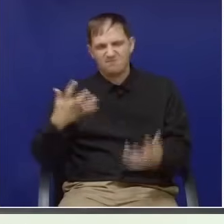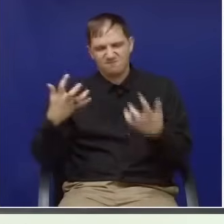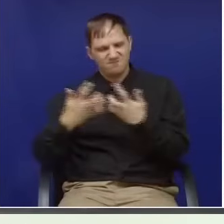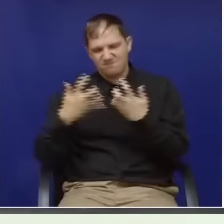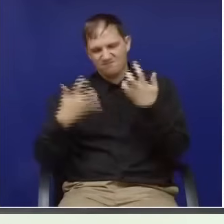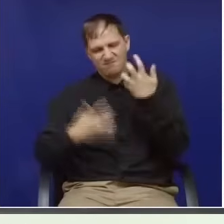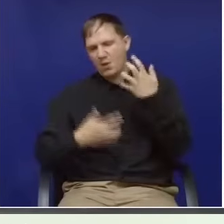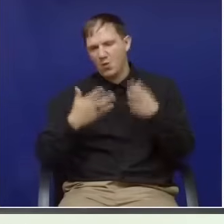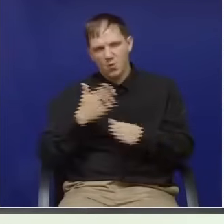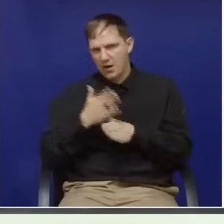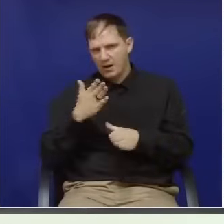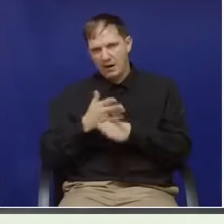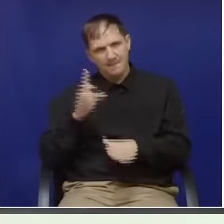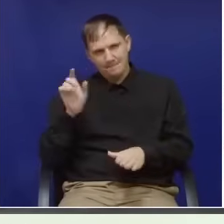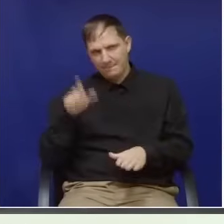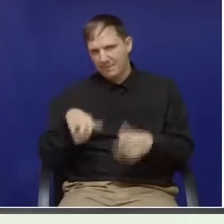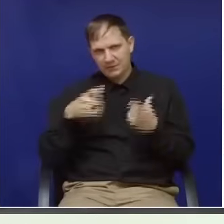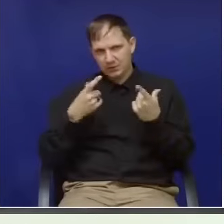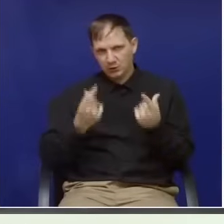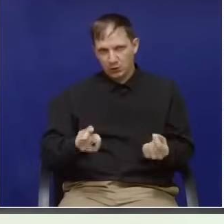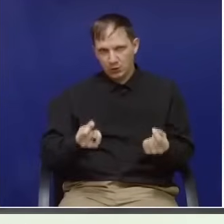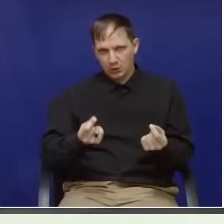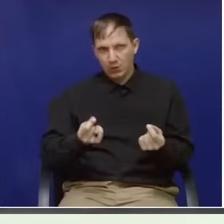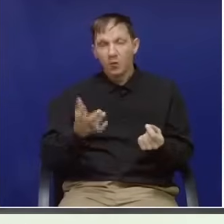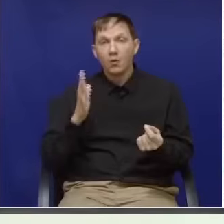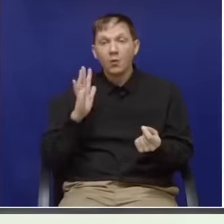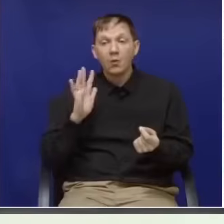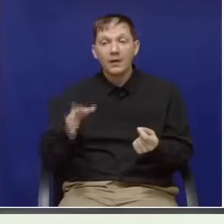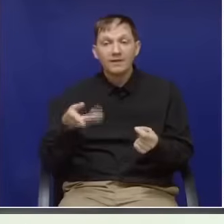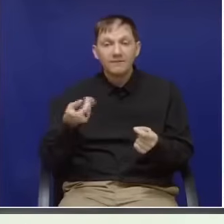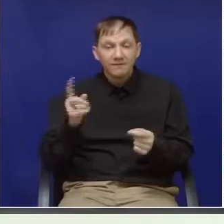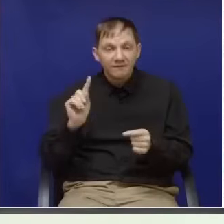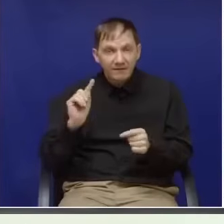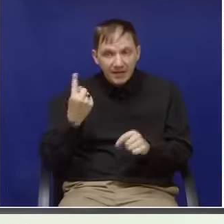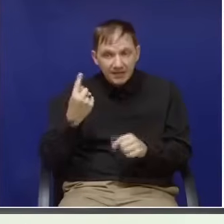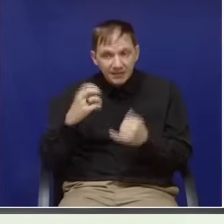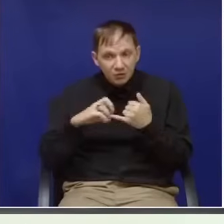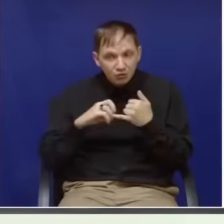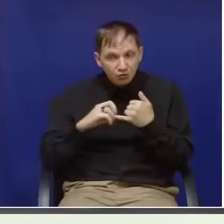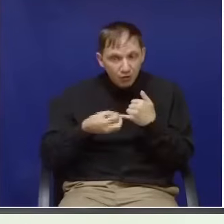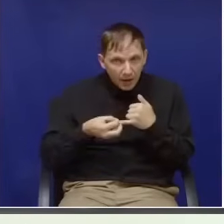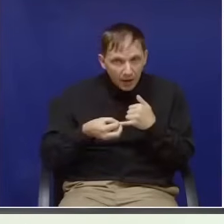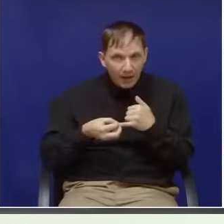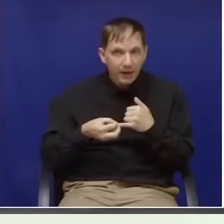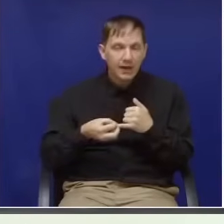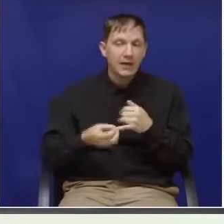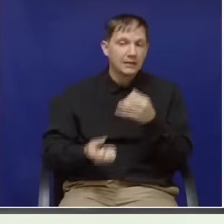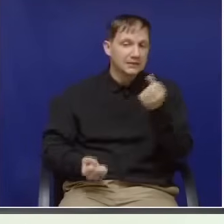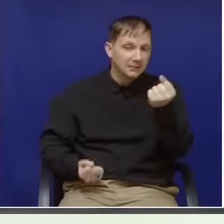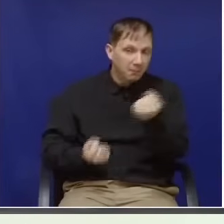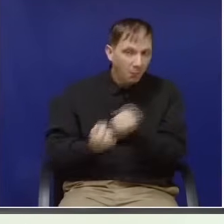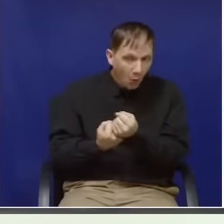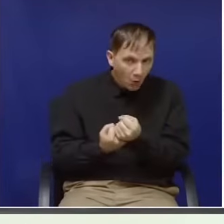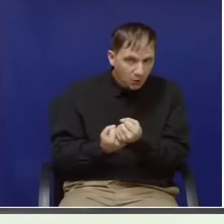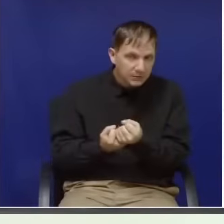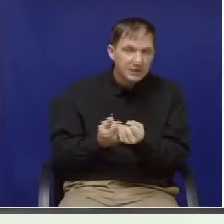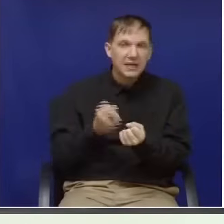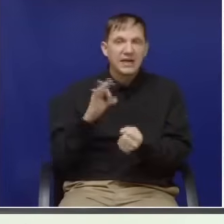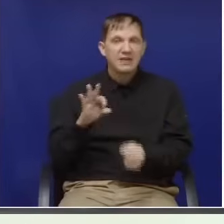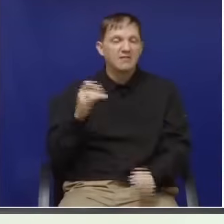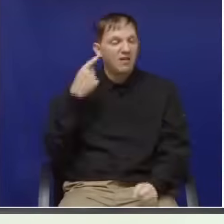the work that they are supposed to do, we will first try to ensure that we capacitate them, and those who don't